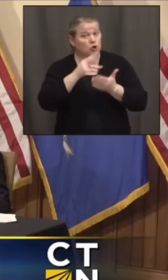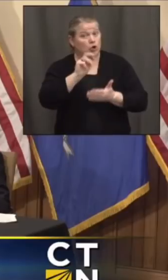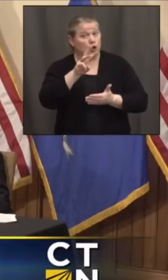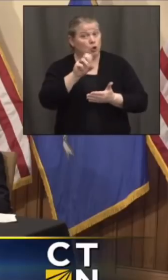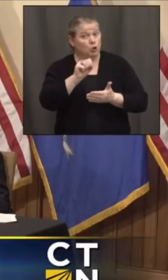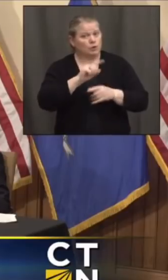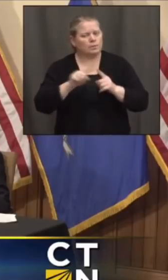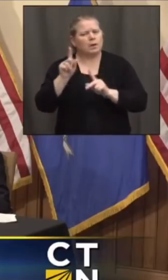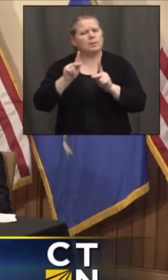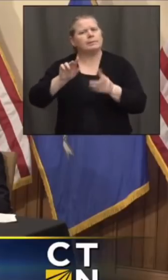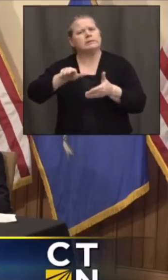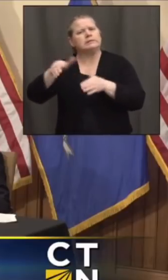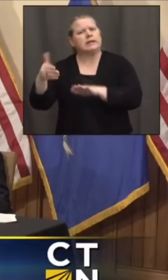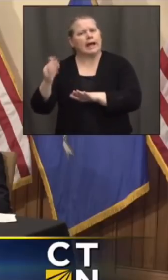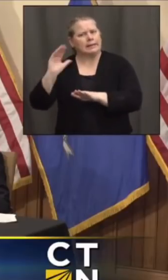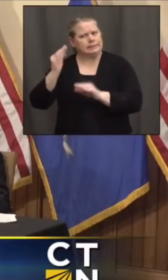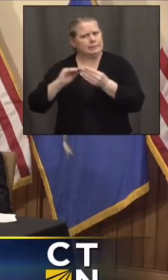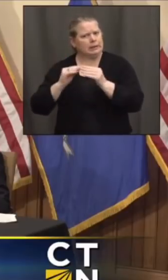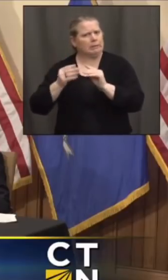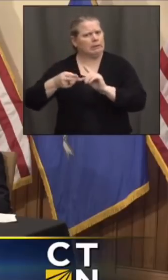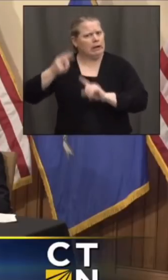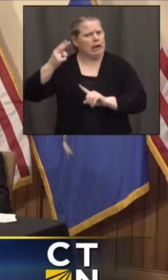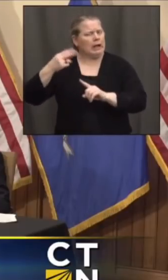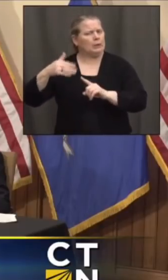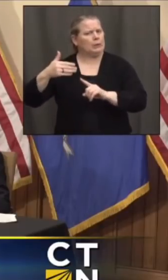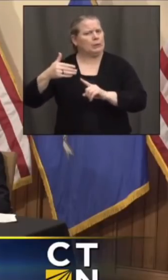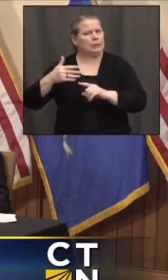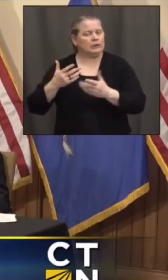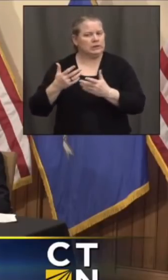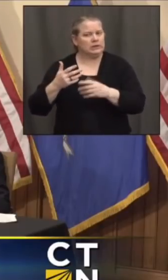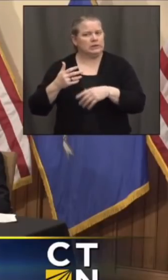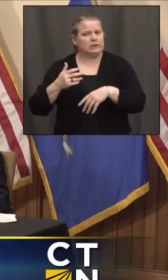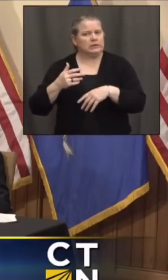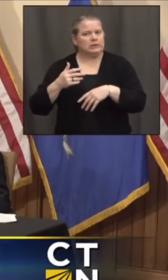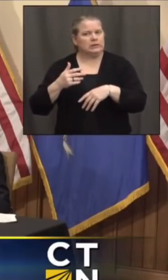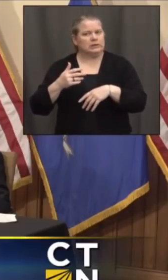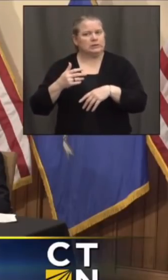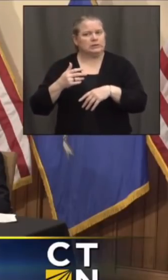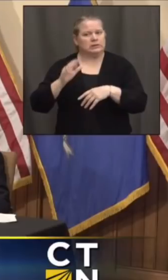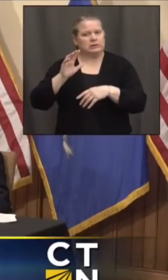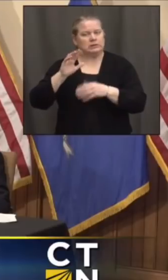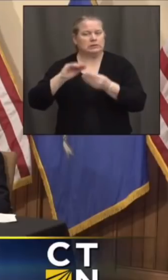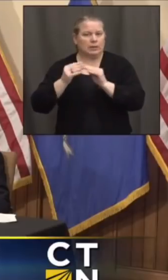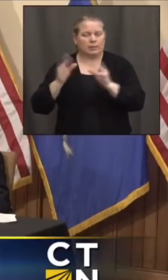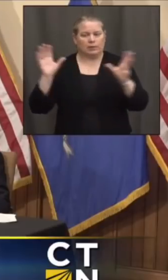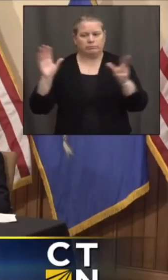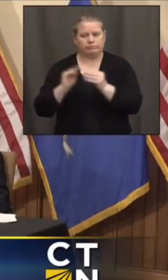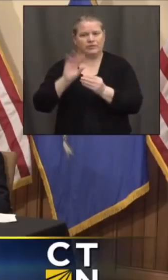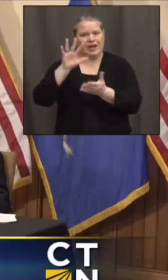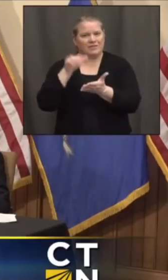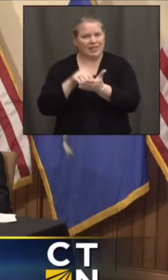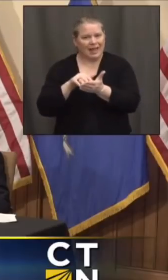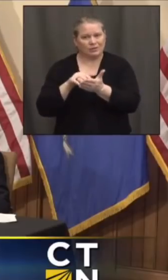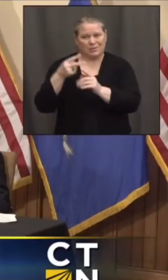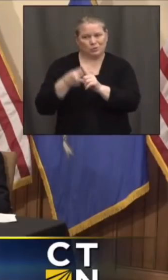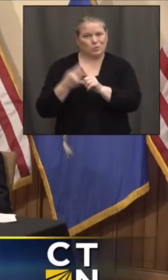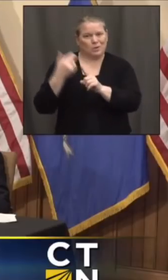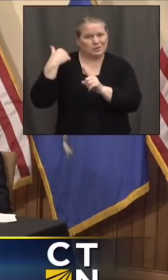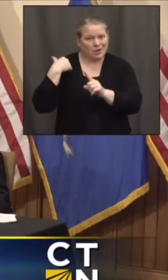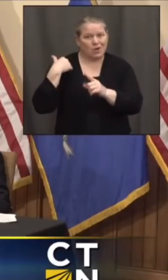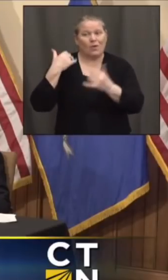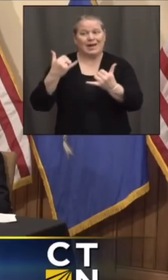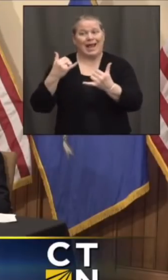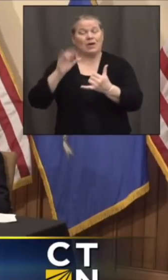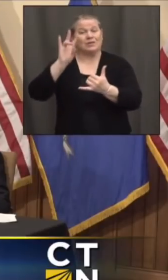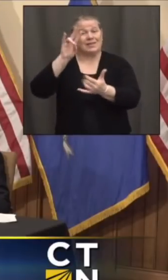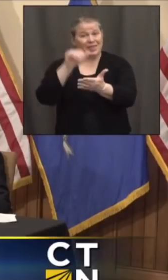high. It's been only 2 months maybe since we crossed that 5,000 marker. Here we are at 7,000 now.